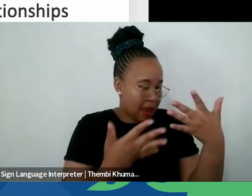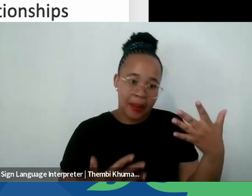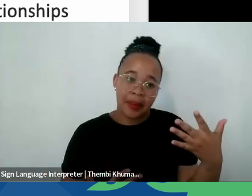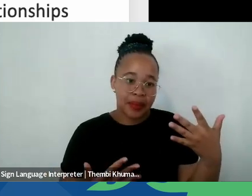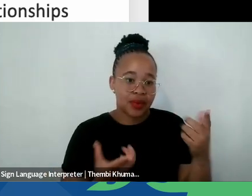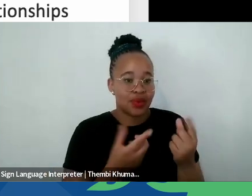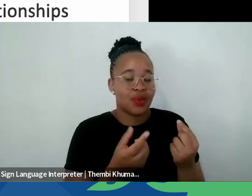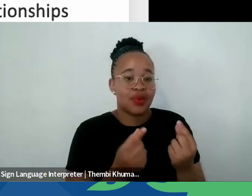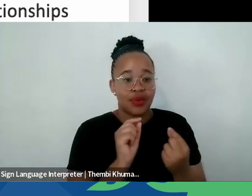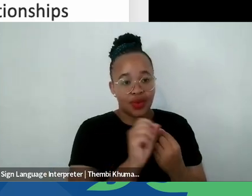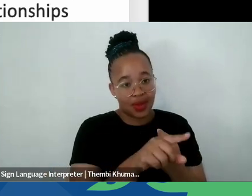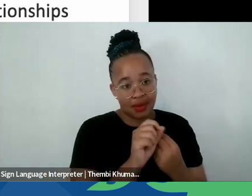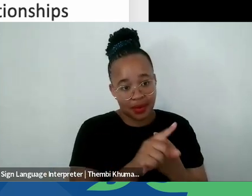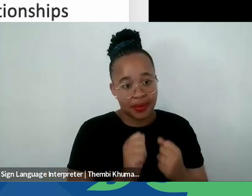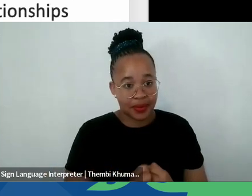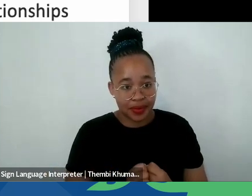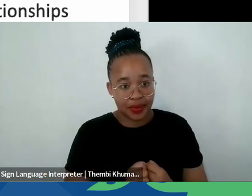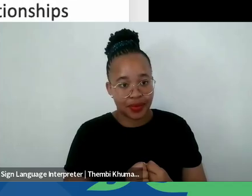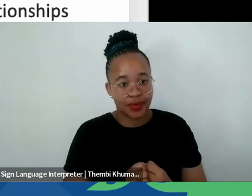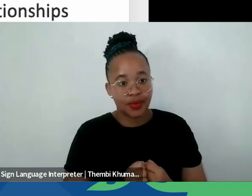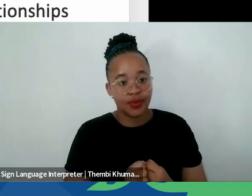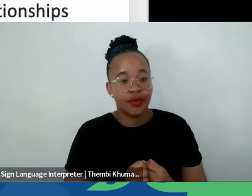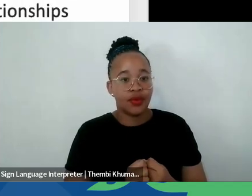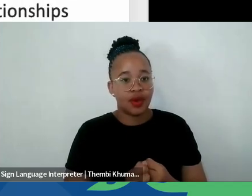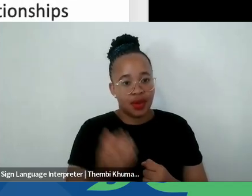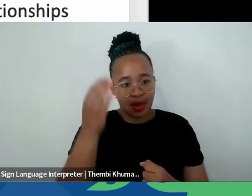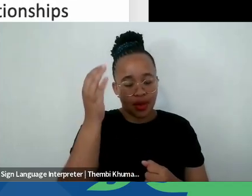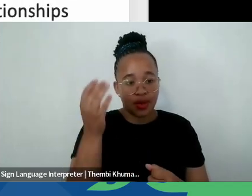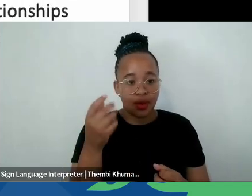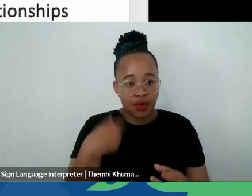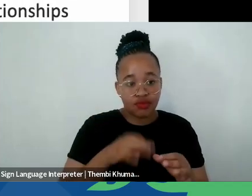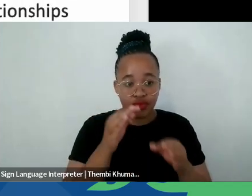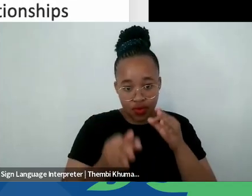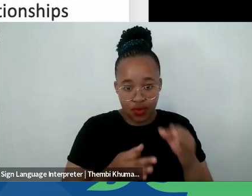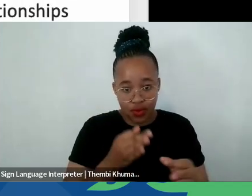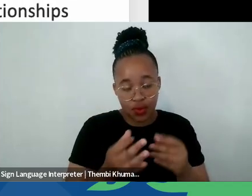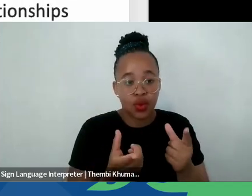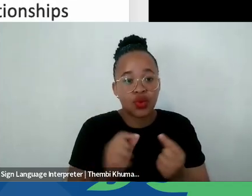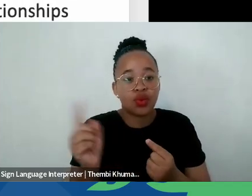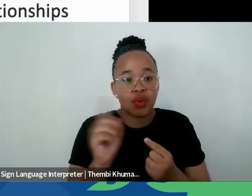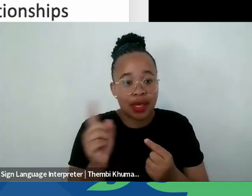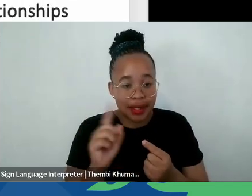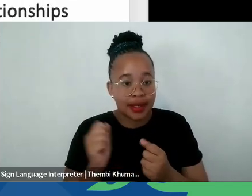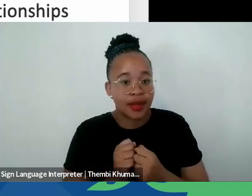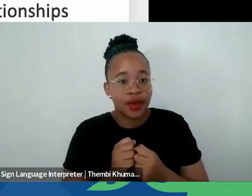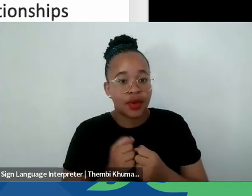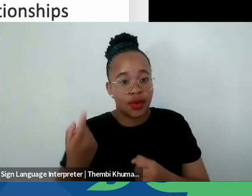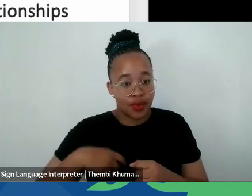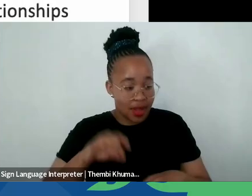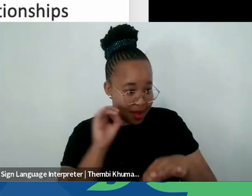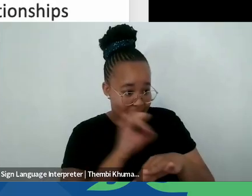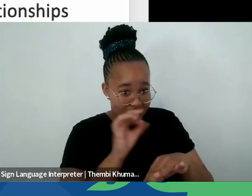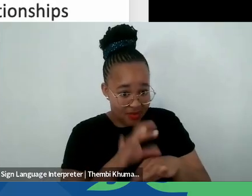So I explained this. We had the initial intake and plan, and then the monthly follow-up and the ongoing body